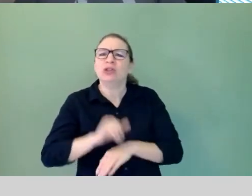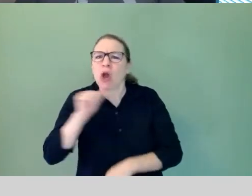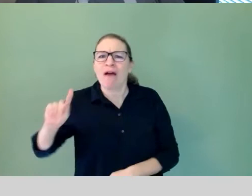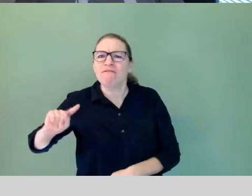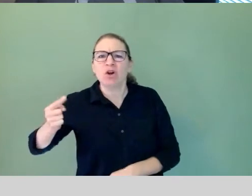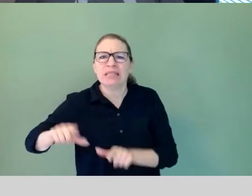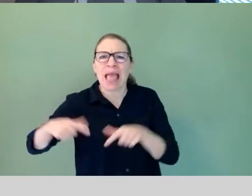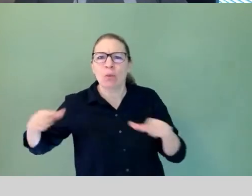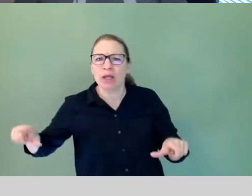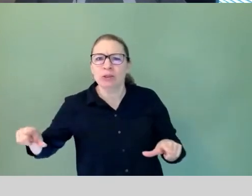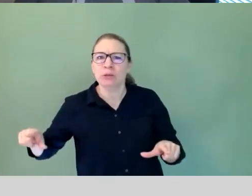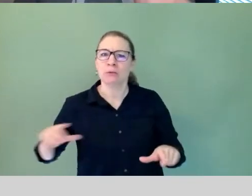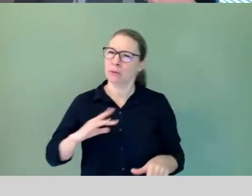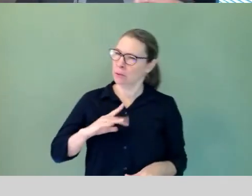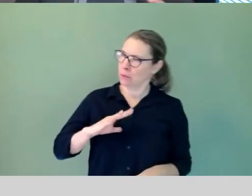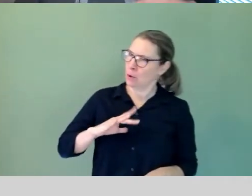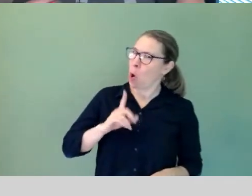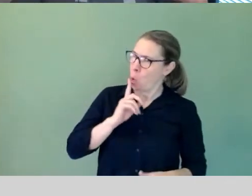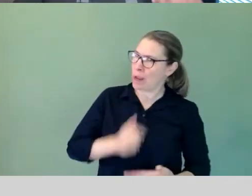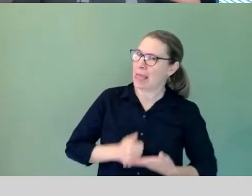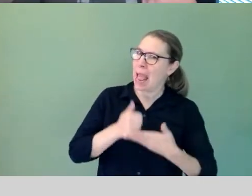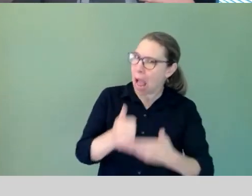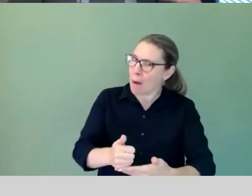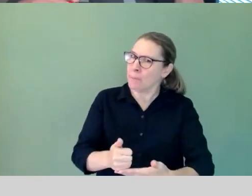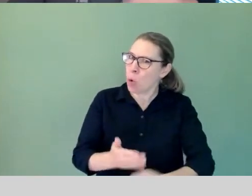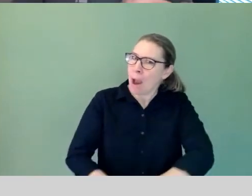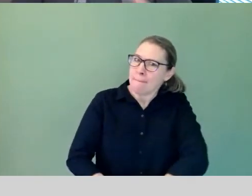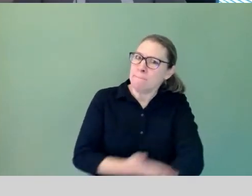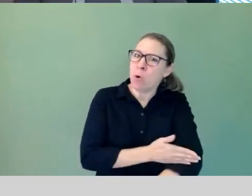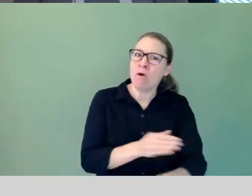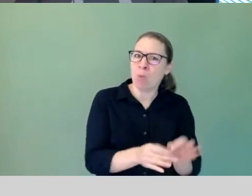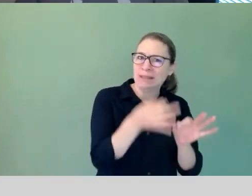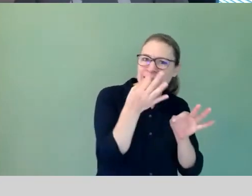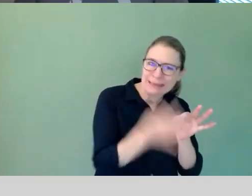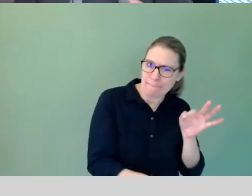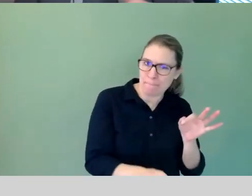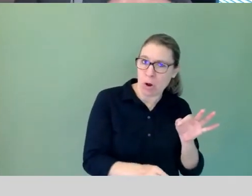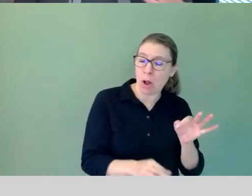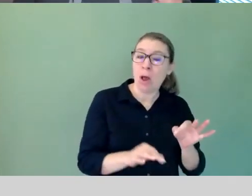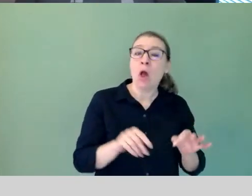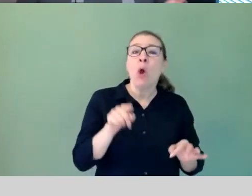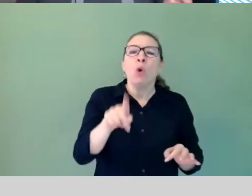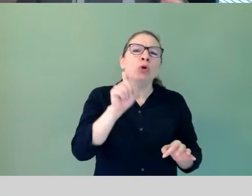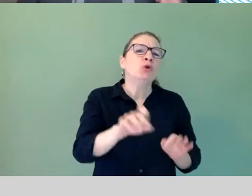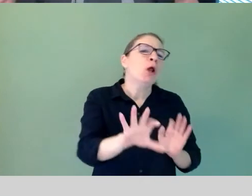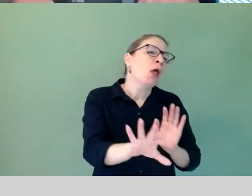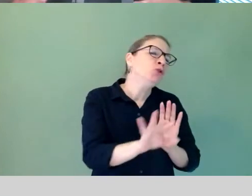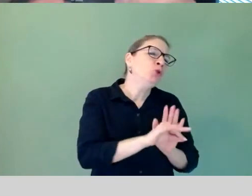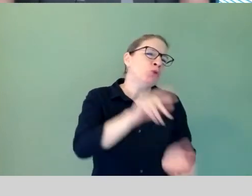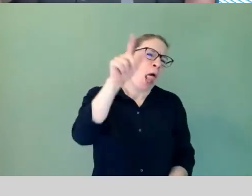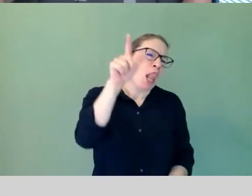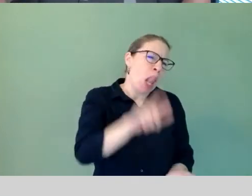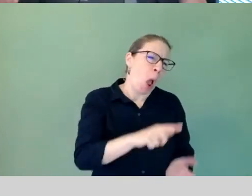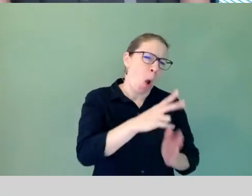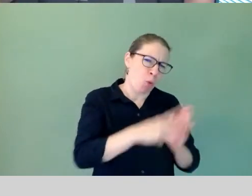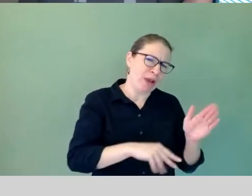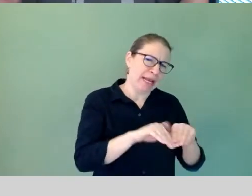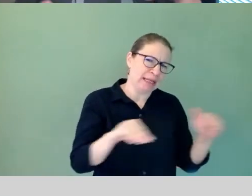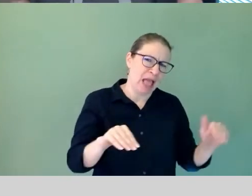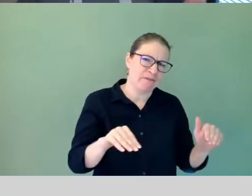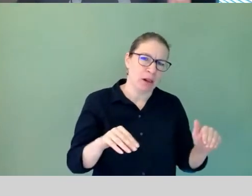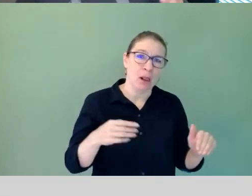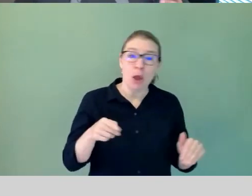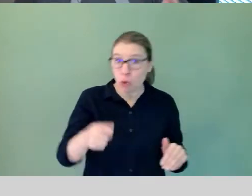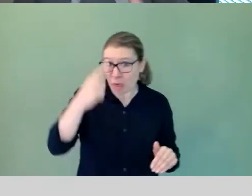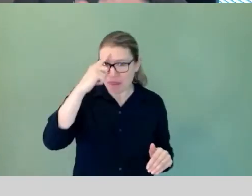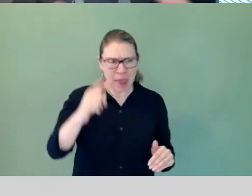in a lot of regards. It will allow you to aim for a lower reading level, which is, you know, we've all been like, oh, reading level, we should aim high for